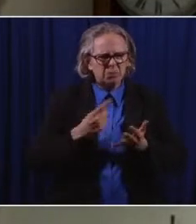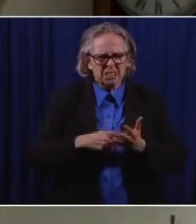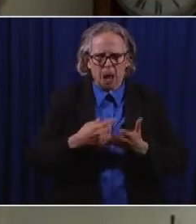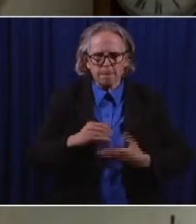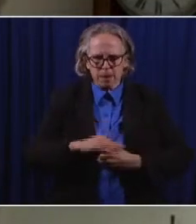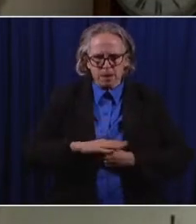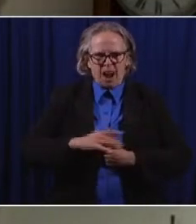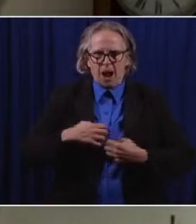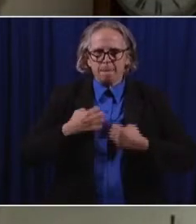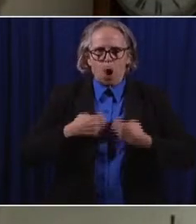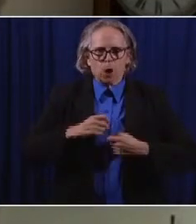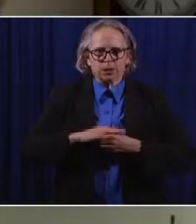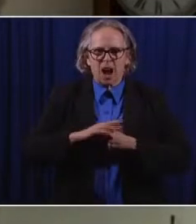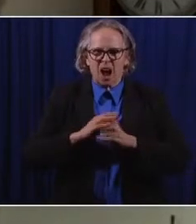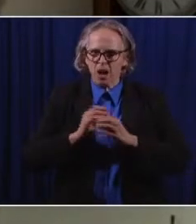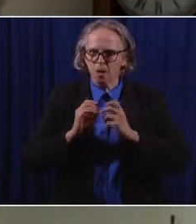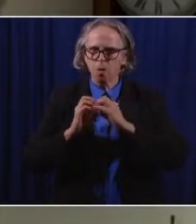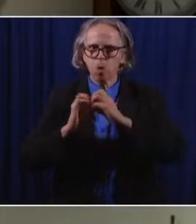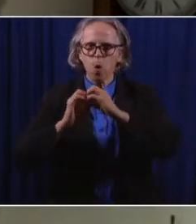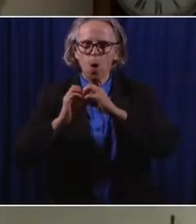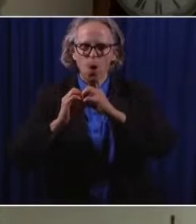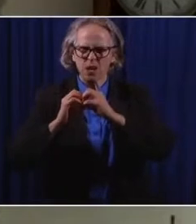But